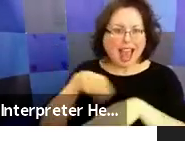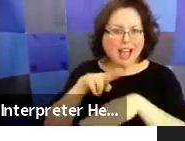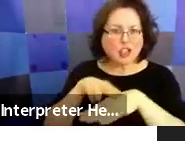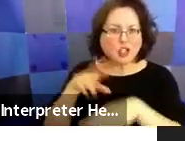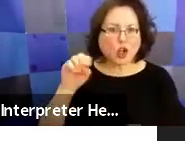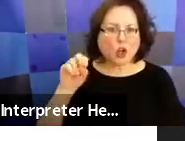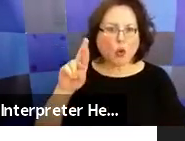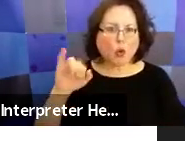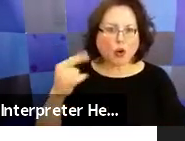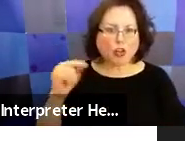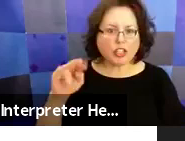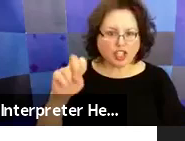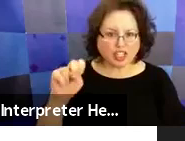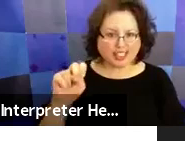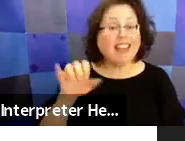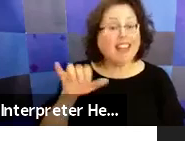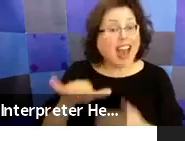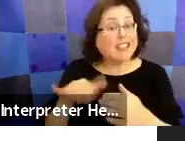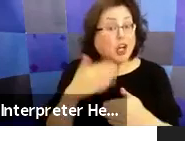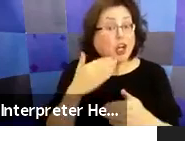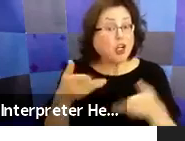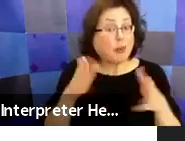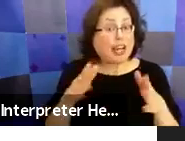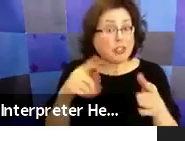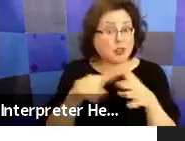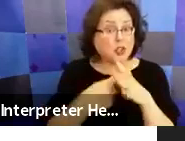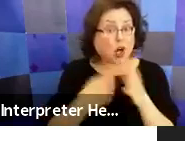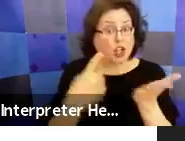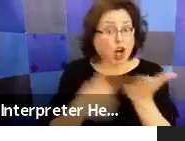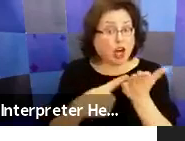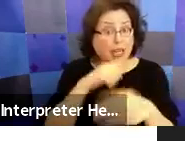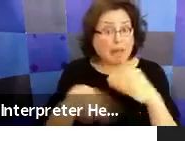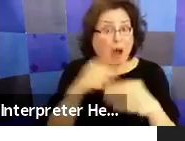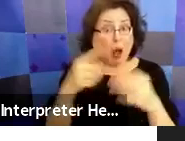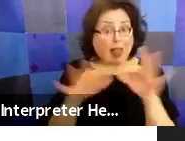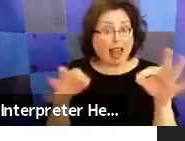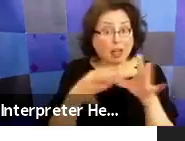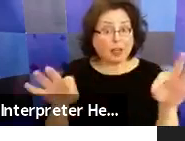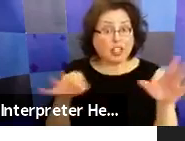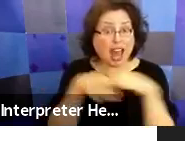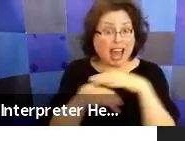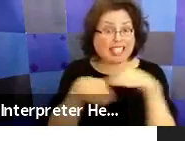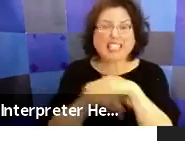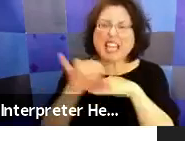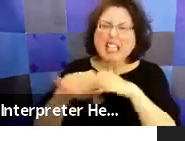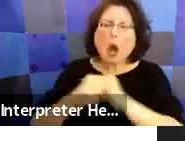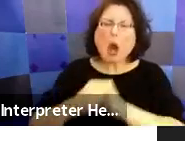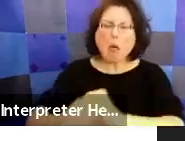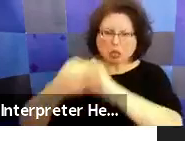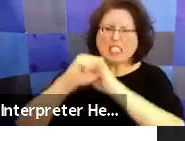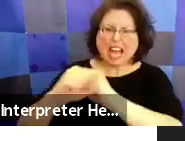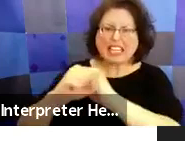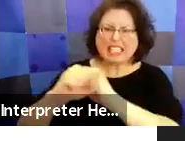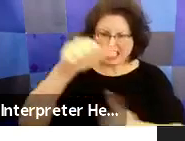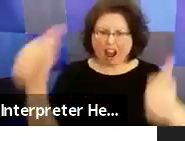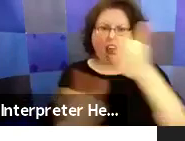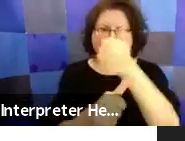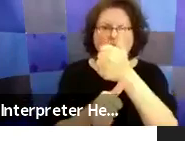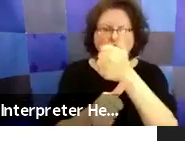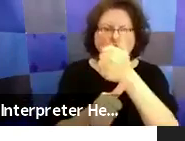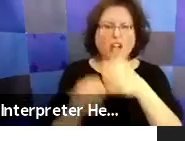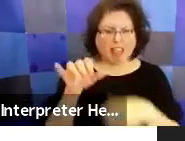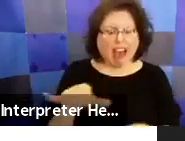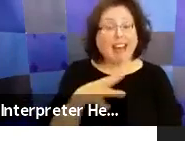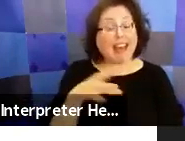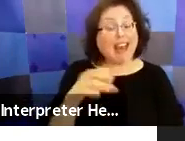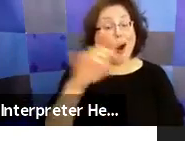talking about language access, because not only is language access protected under Title VI of the Civil Rights Act, but there's also